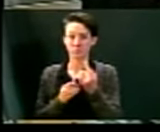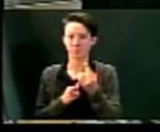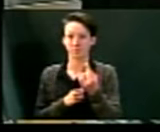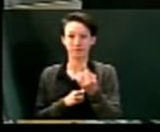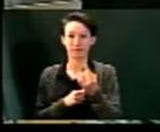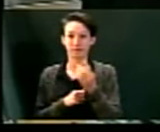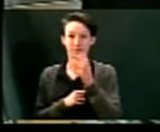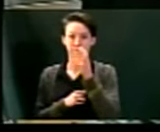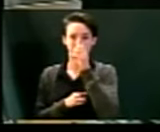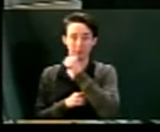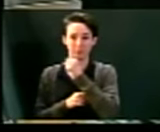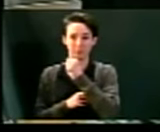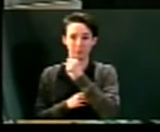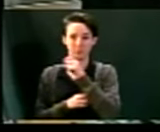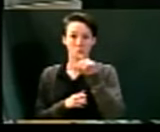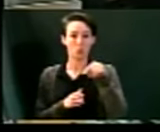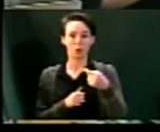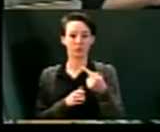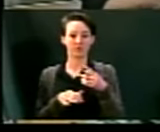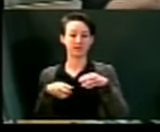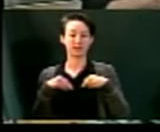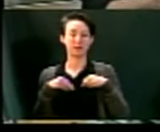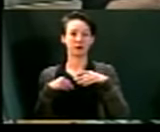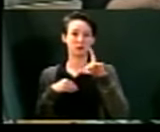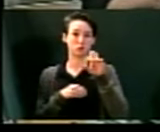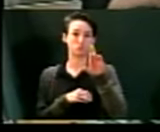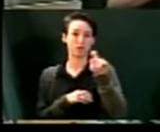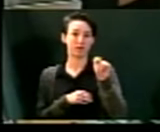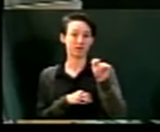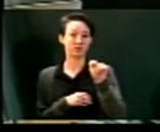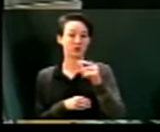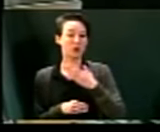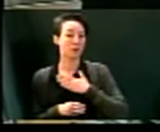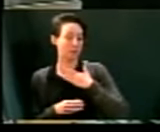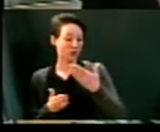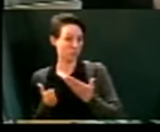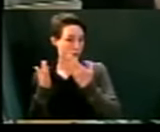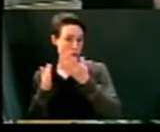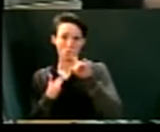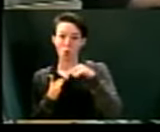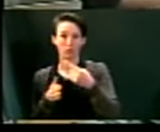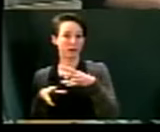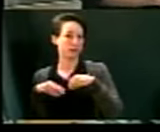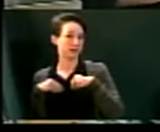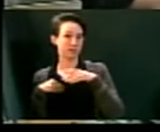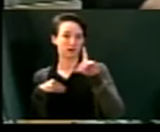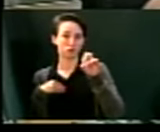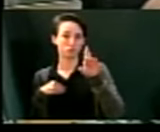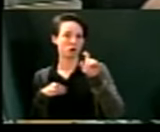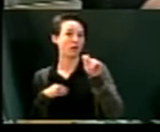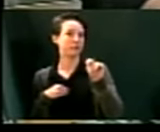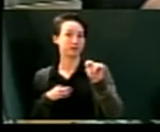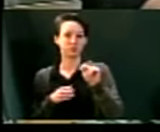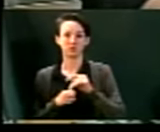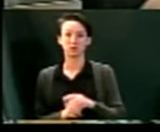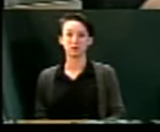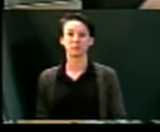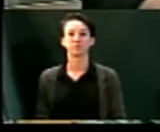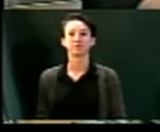Or is it just to accept it as a draft? My motion was just to accept it as a draft.